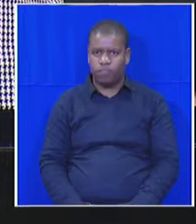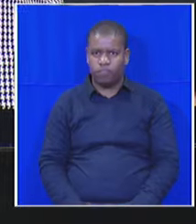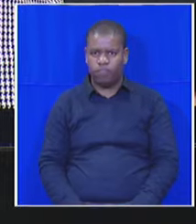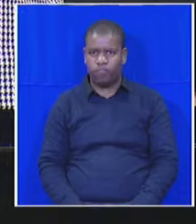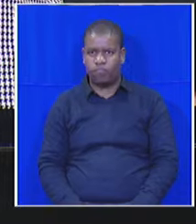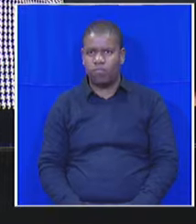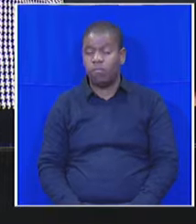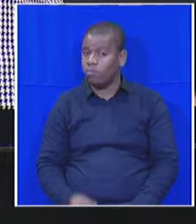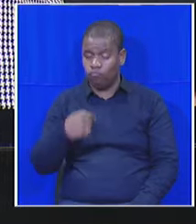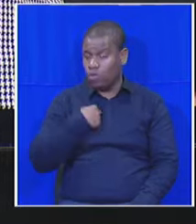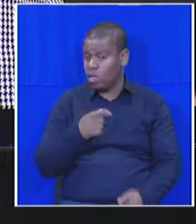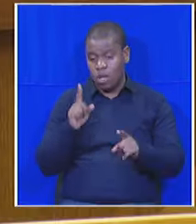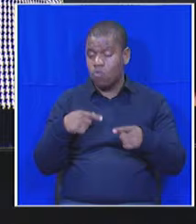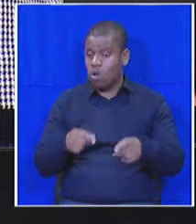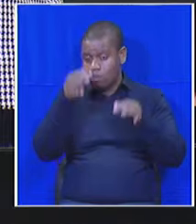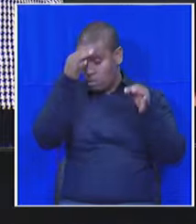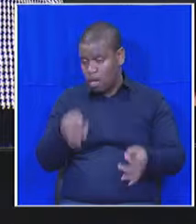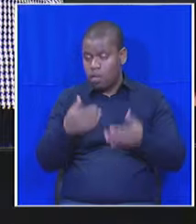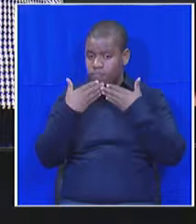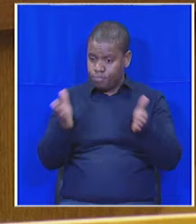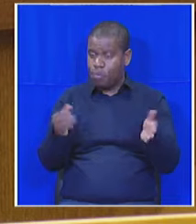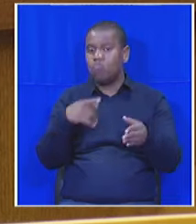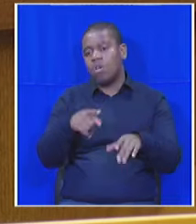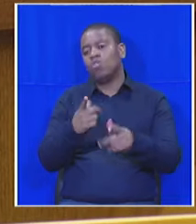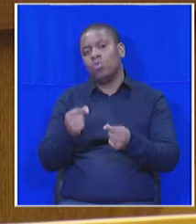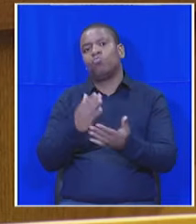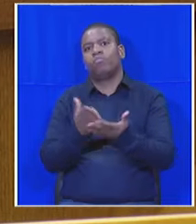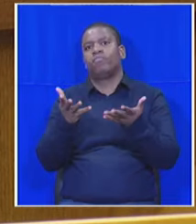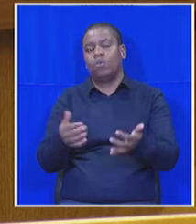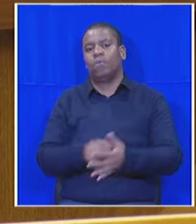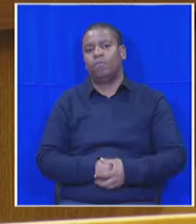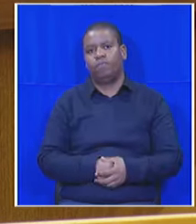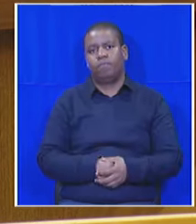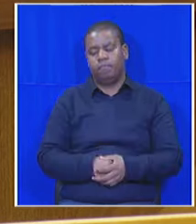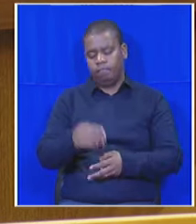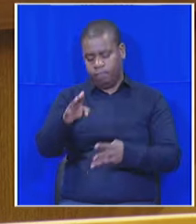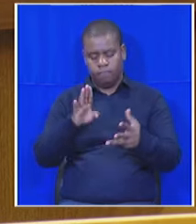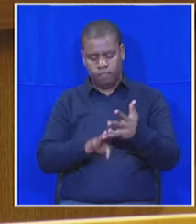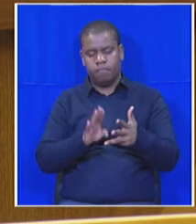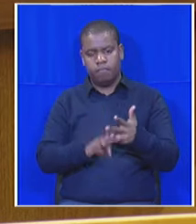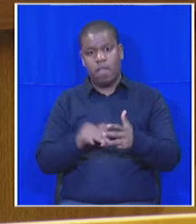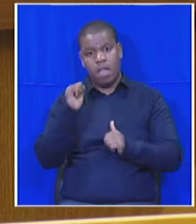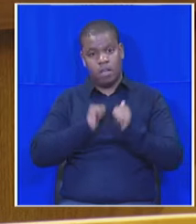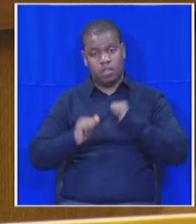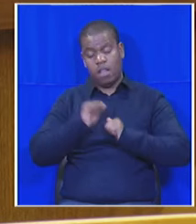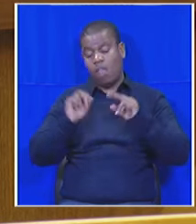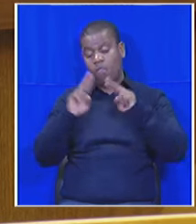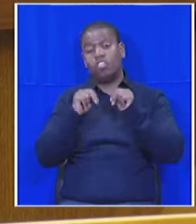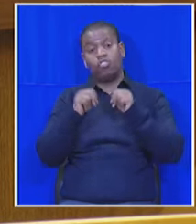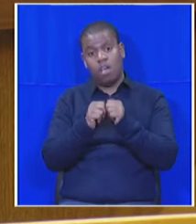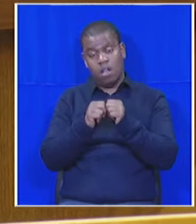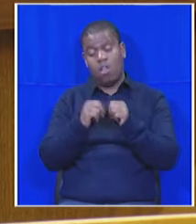you continue to do that. I withdraw, Madam. Thank you very much. Continue. To the Acting National